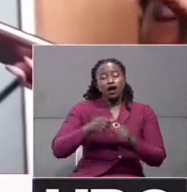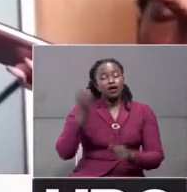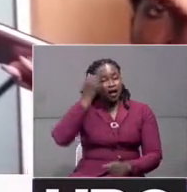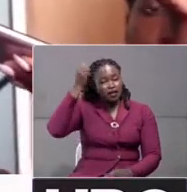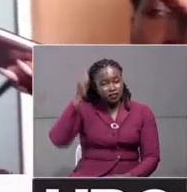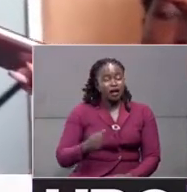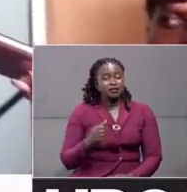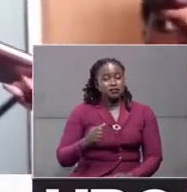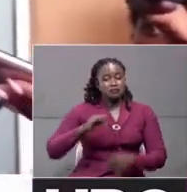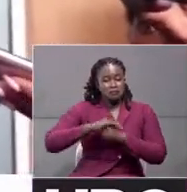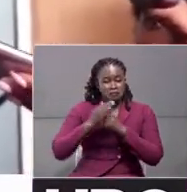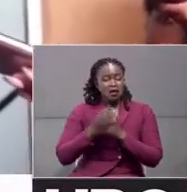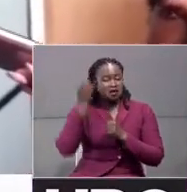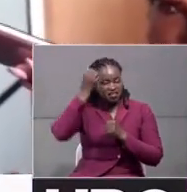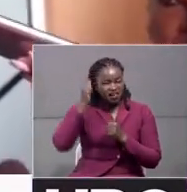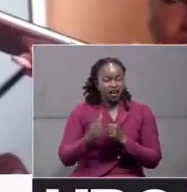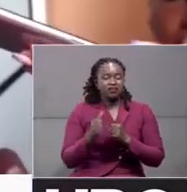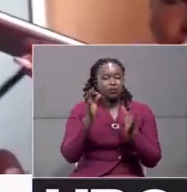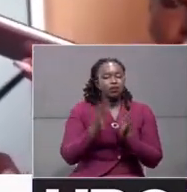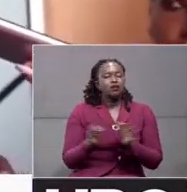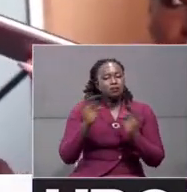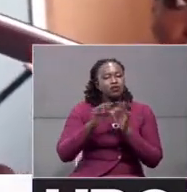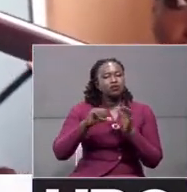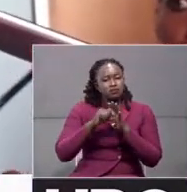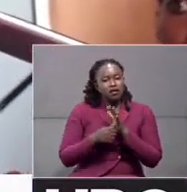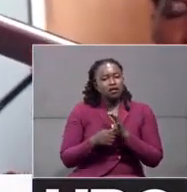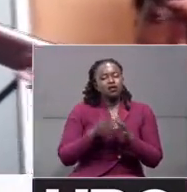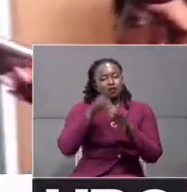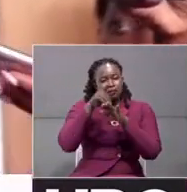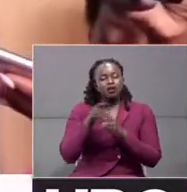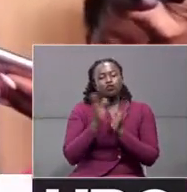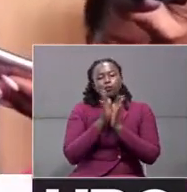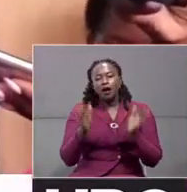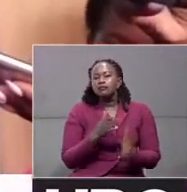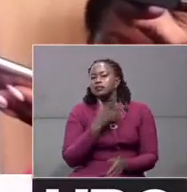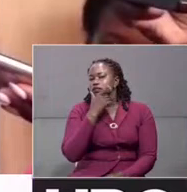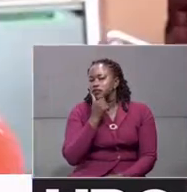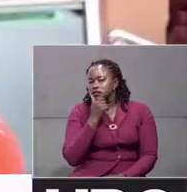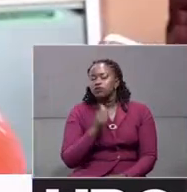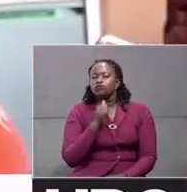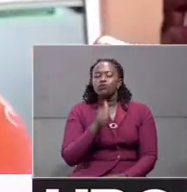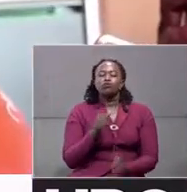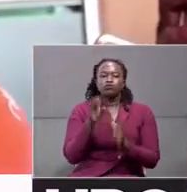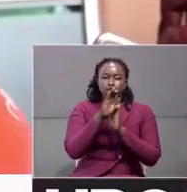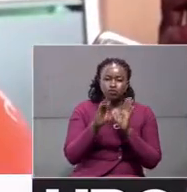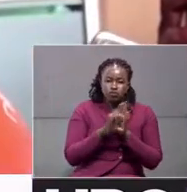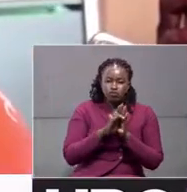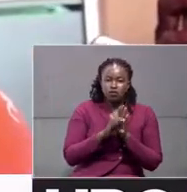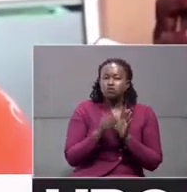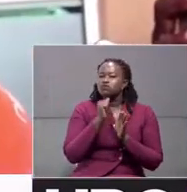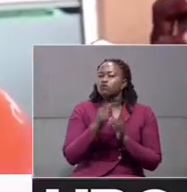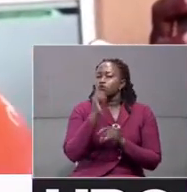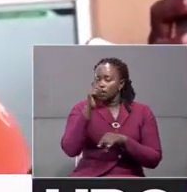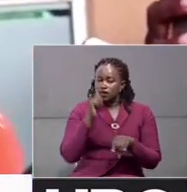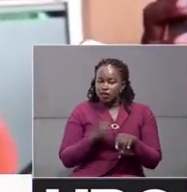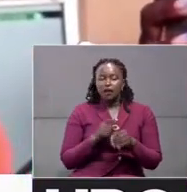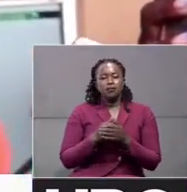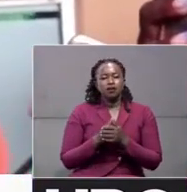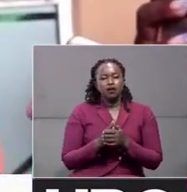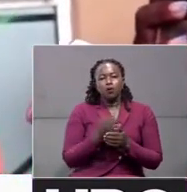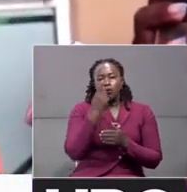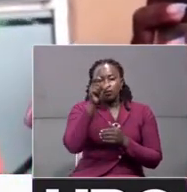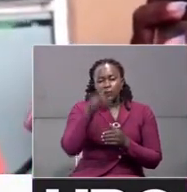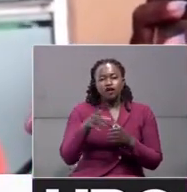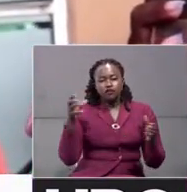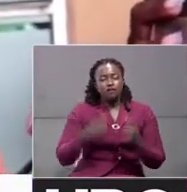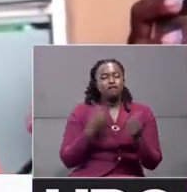make a judgment on such an important matter based on public sentiment rather than on the Constitution? Not once has one human being been